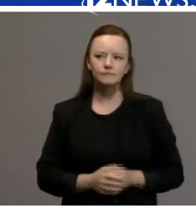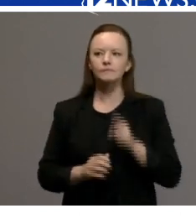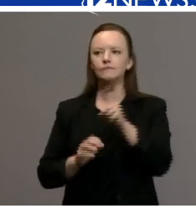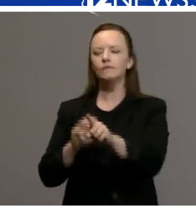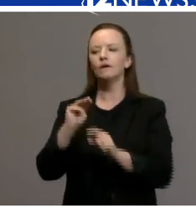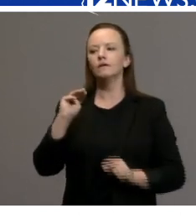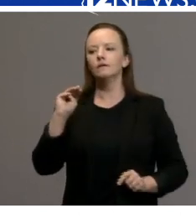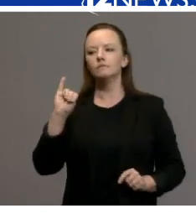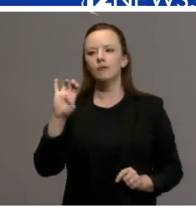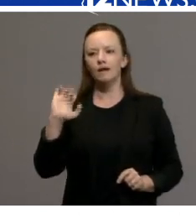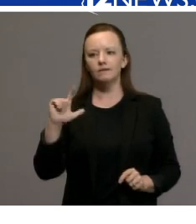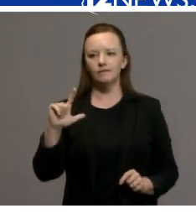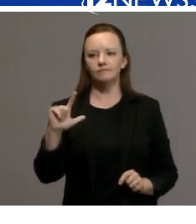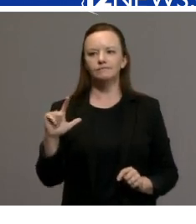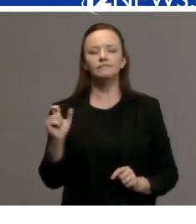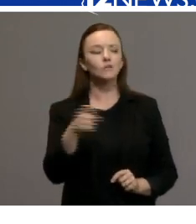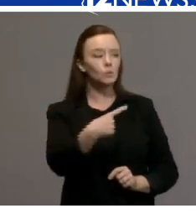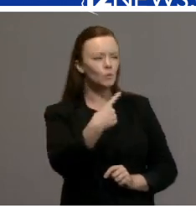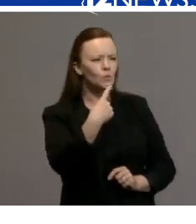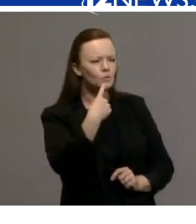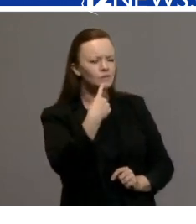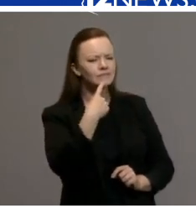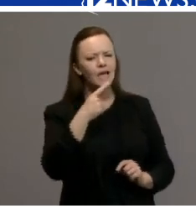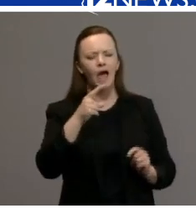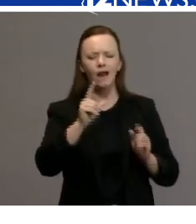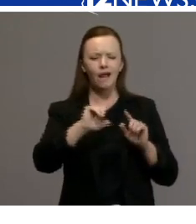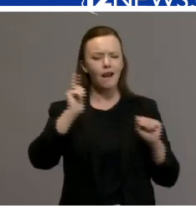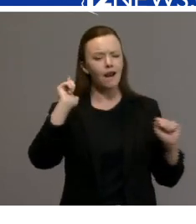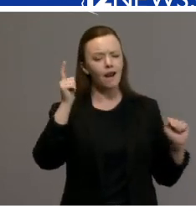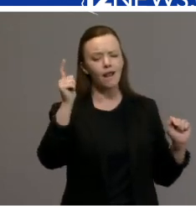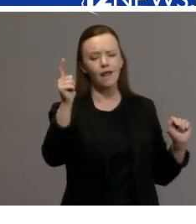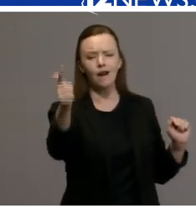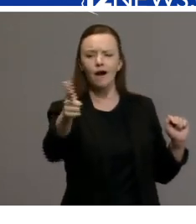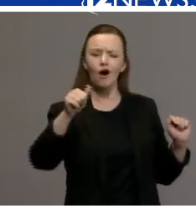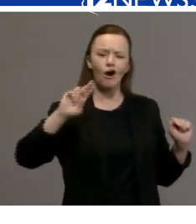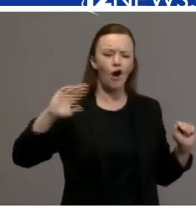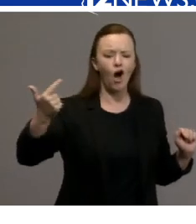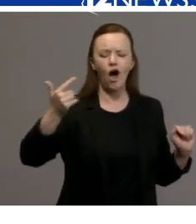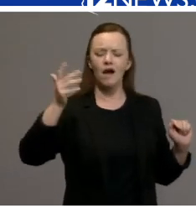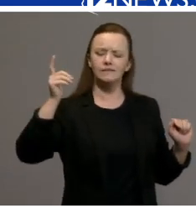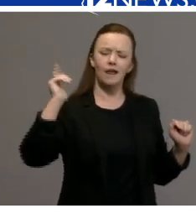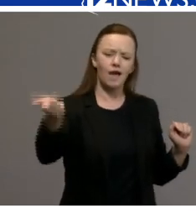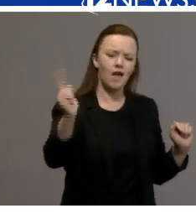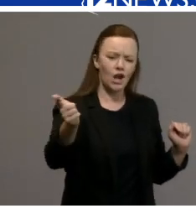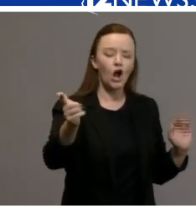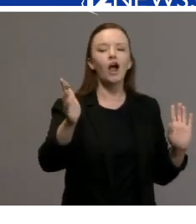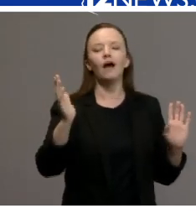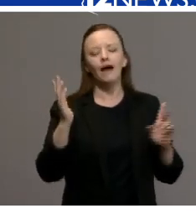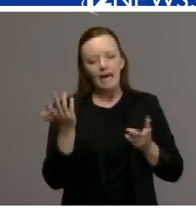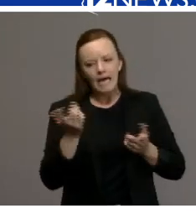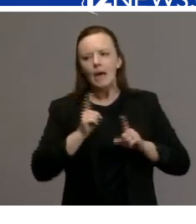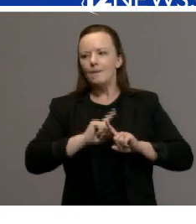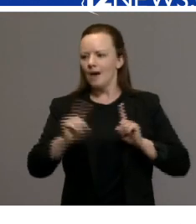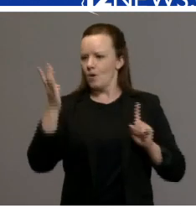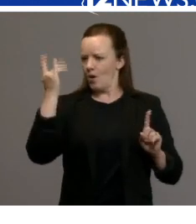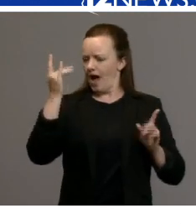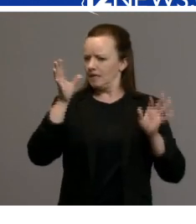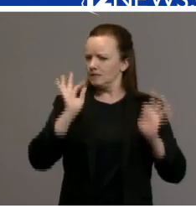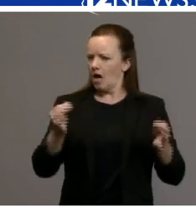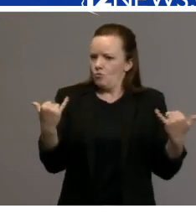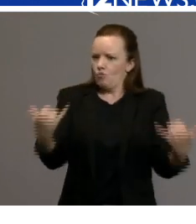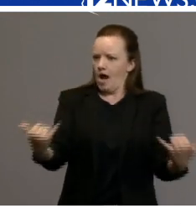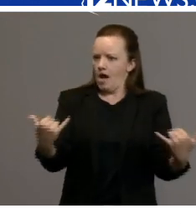light years away when it comes to things like, sports and, even the rodeo, but why make the decision right now when it comes to